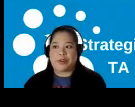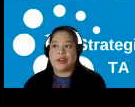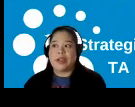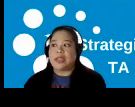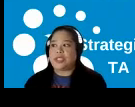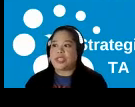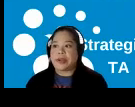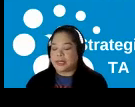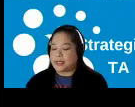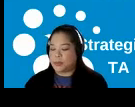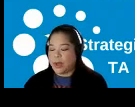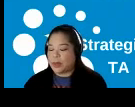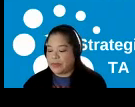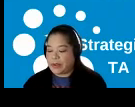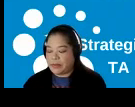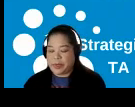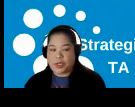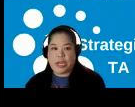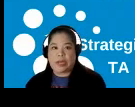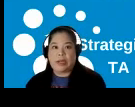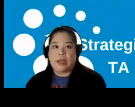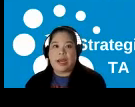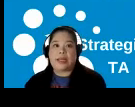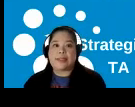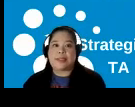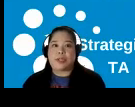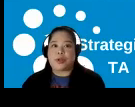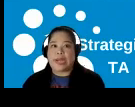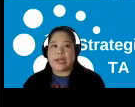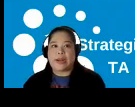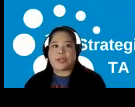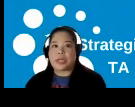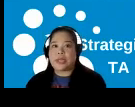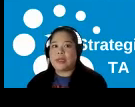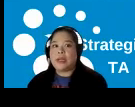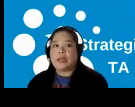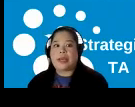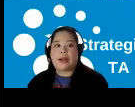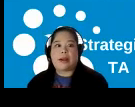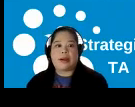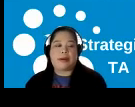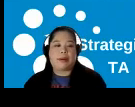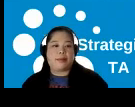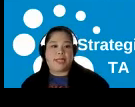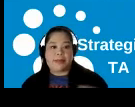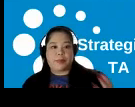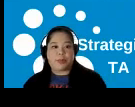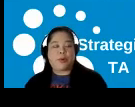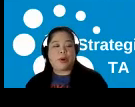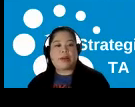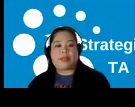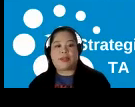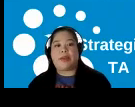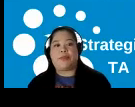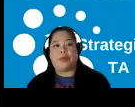much for just sharing this wealth of information. I think this is such a great connection that our the teams we